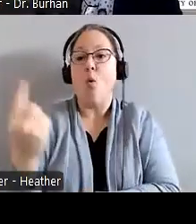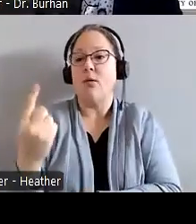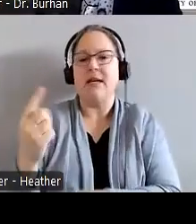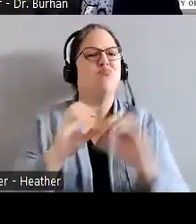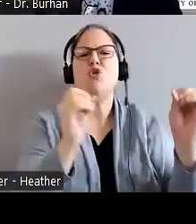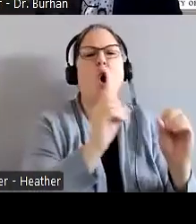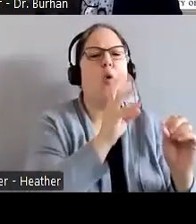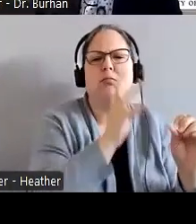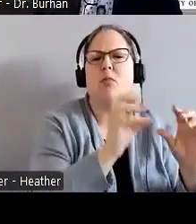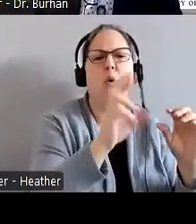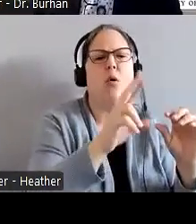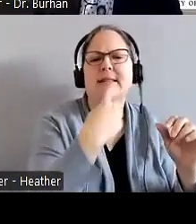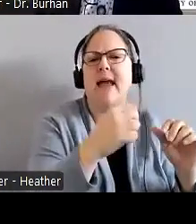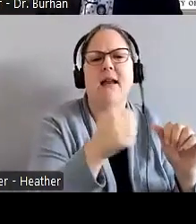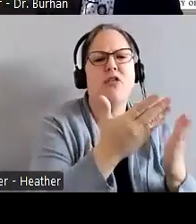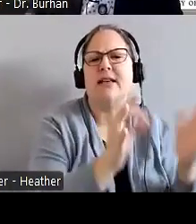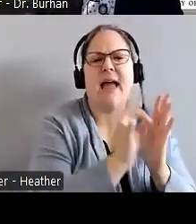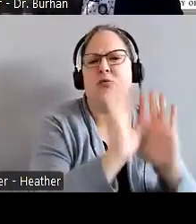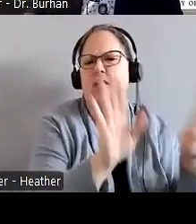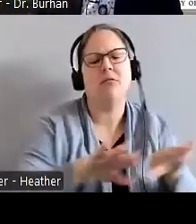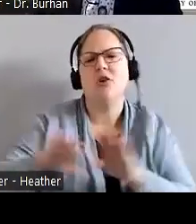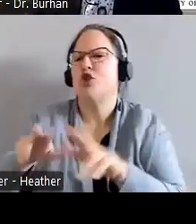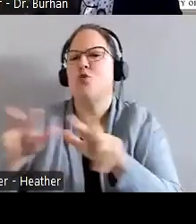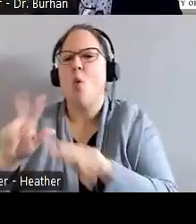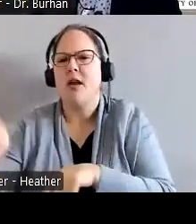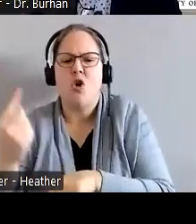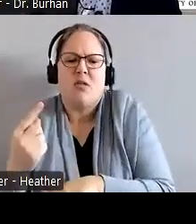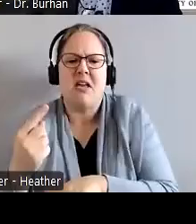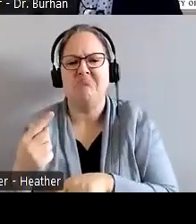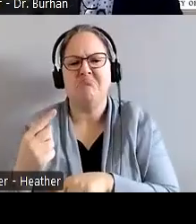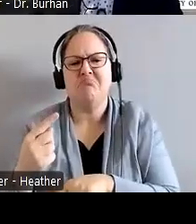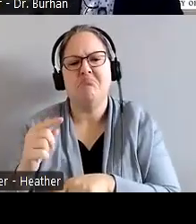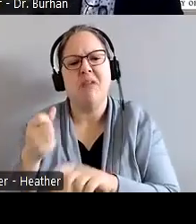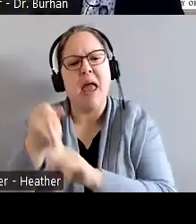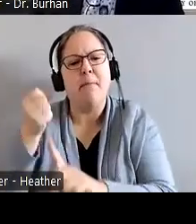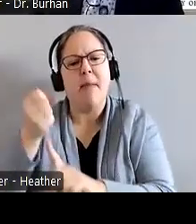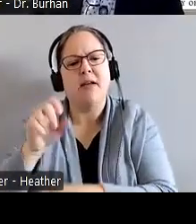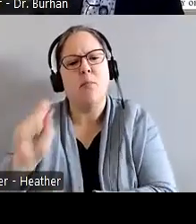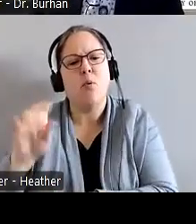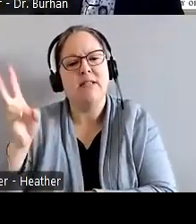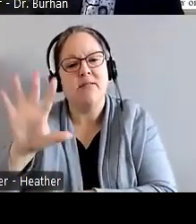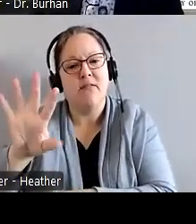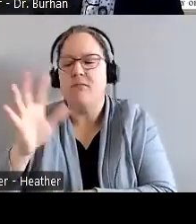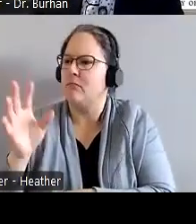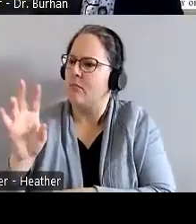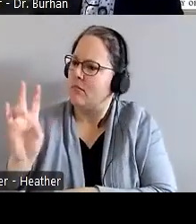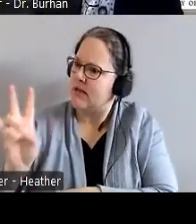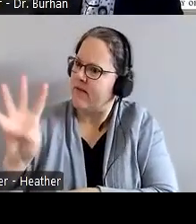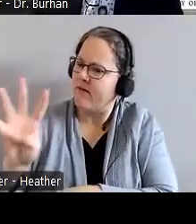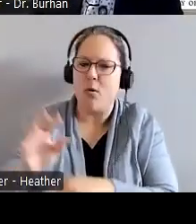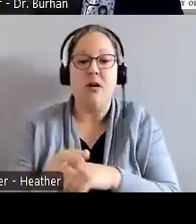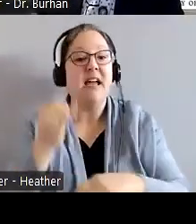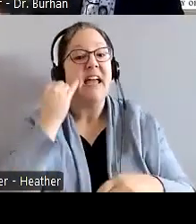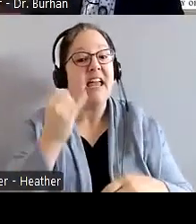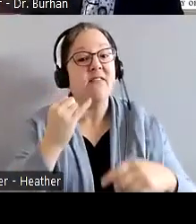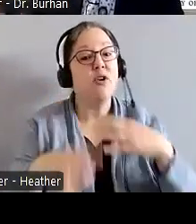thinking specifically, you have an effect size of about 0.74. If you add to it a dual task with counting